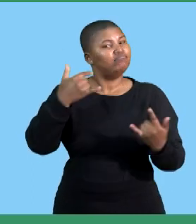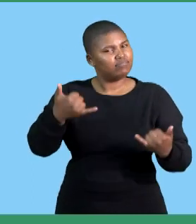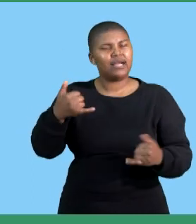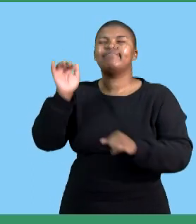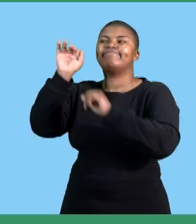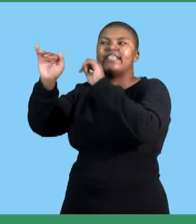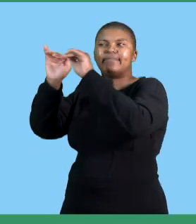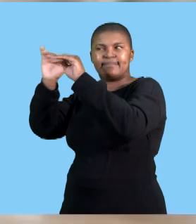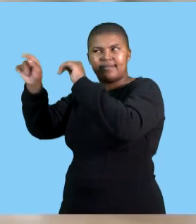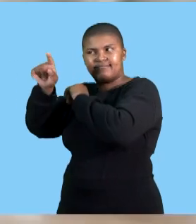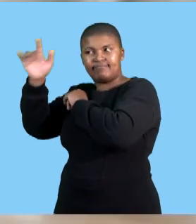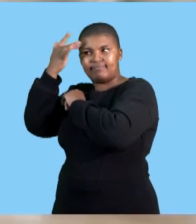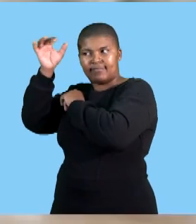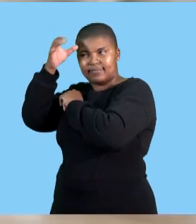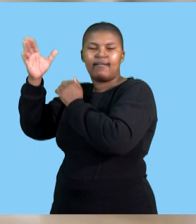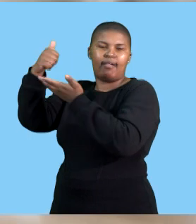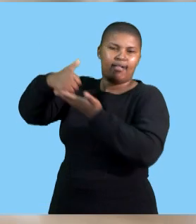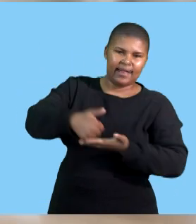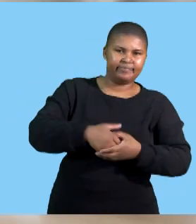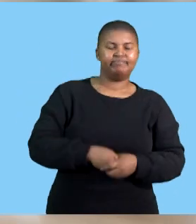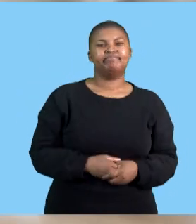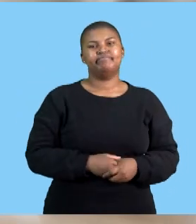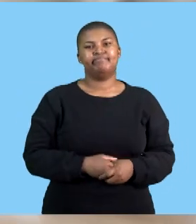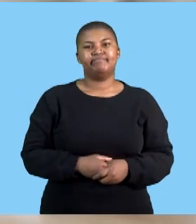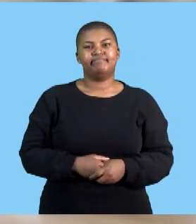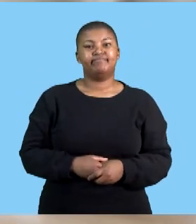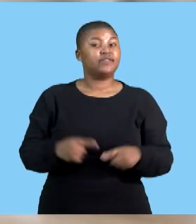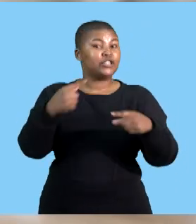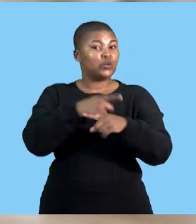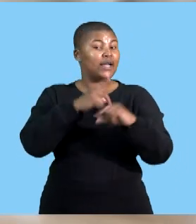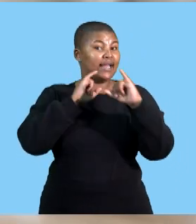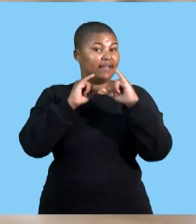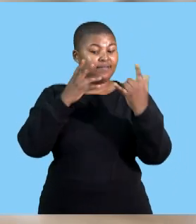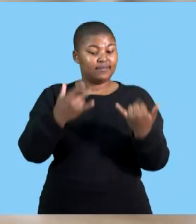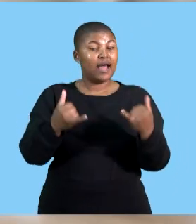problem. Okay, grade 11s, as we go to an ad